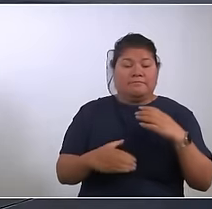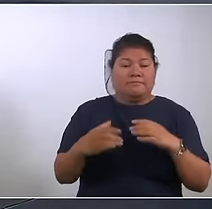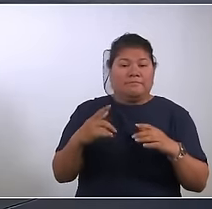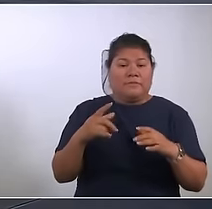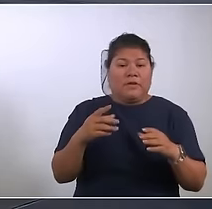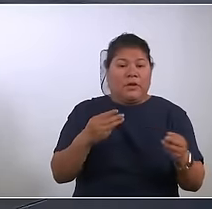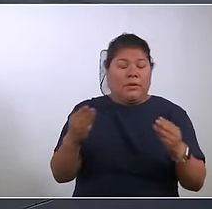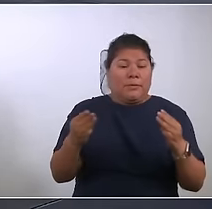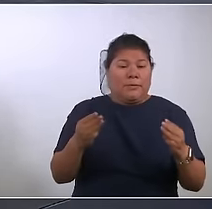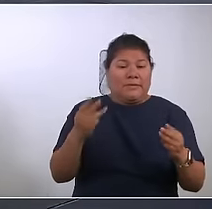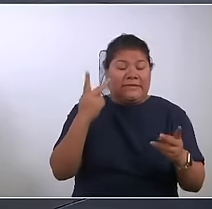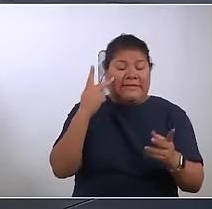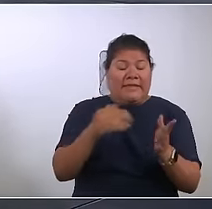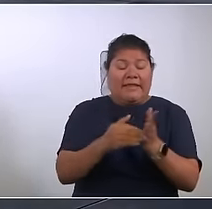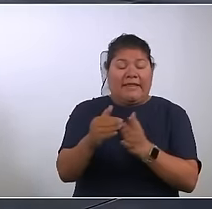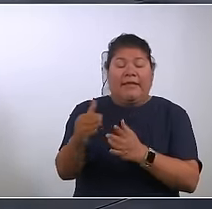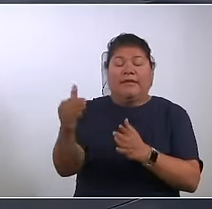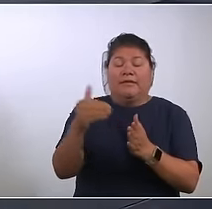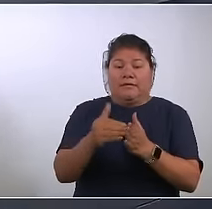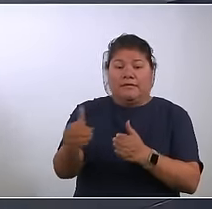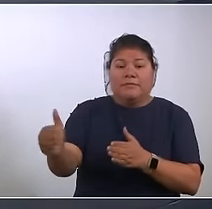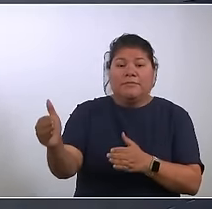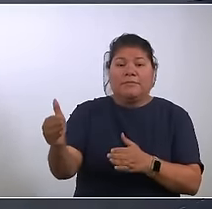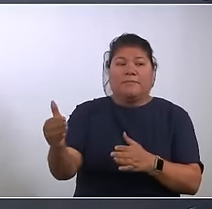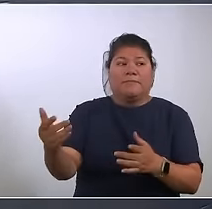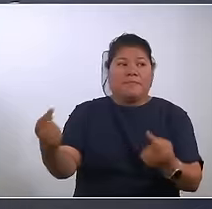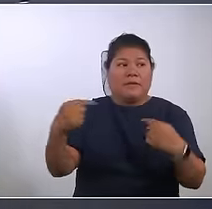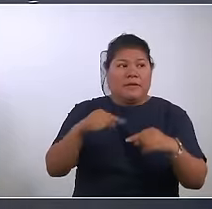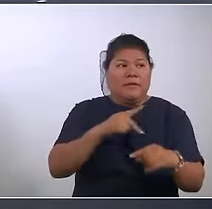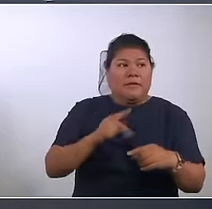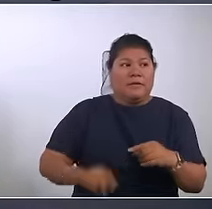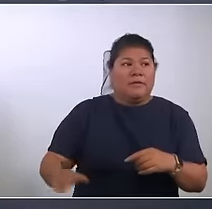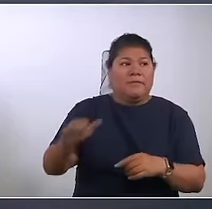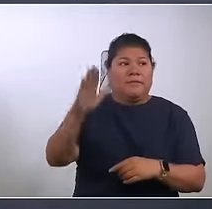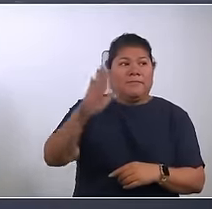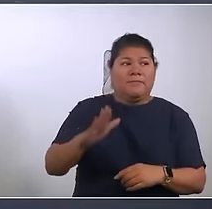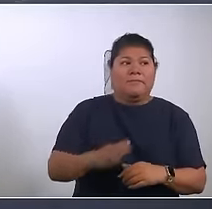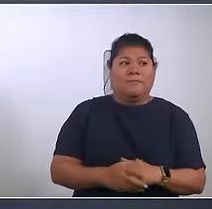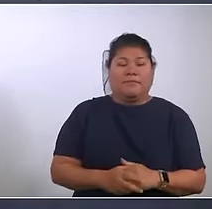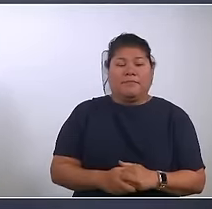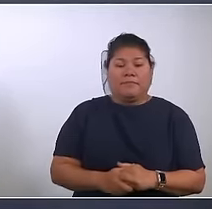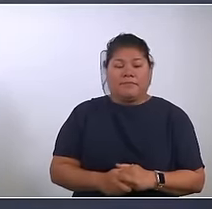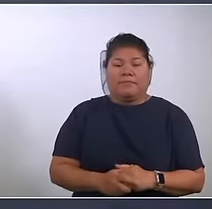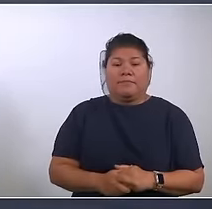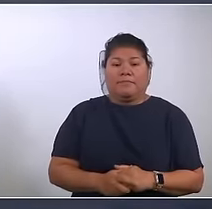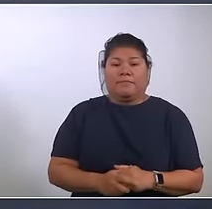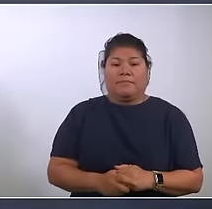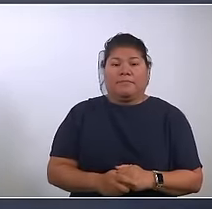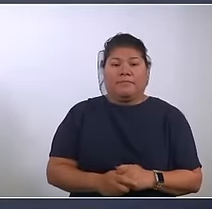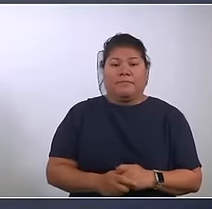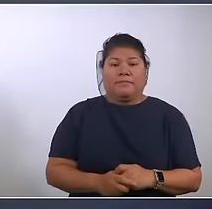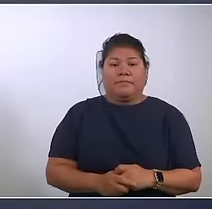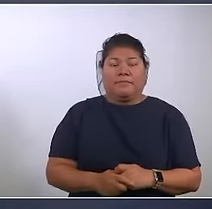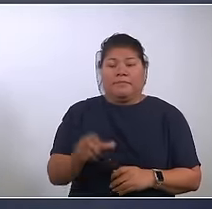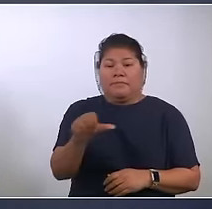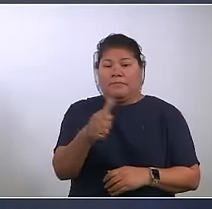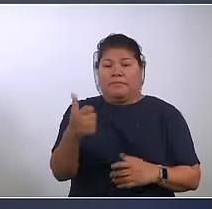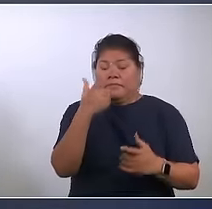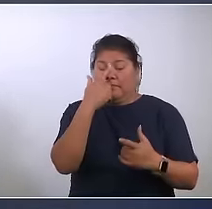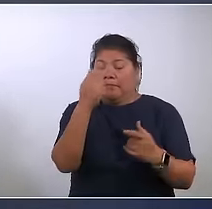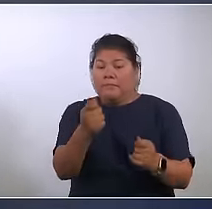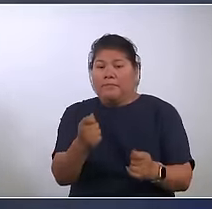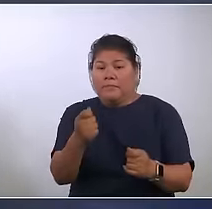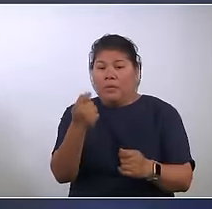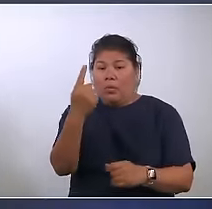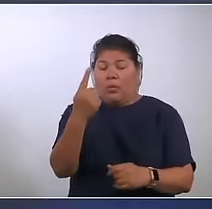be a missionary and see thousands upon thousands come into the kingdom of God? De ser misionero y mirar miles tras miles venir a Dios? Anybody interested in